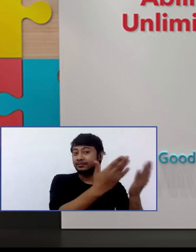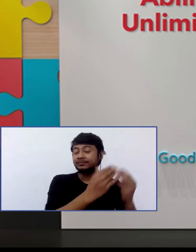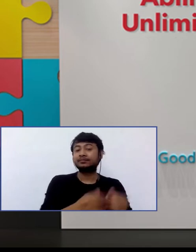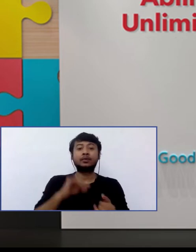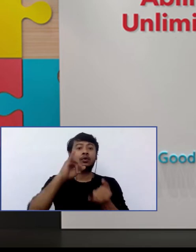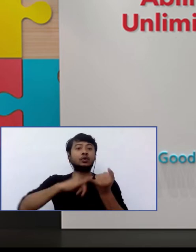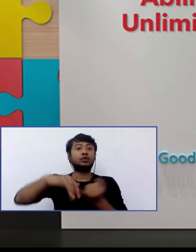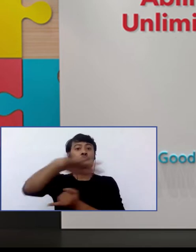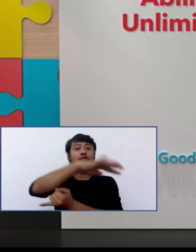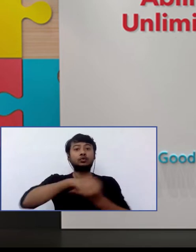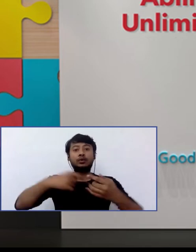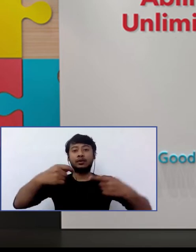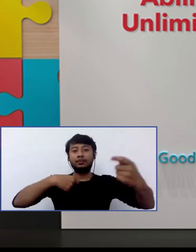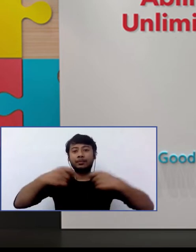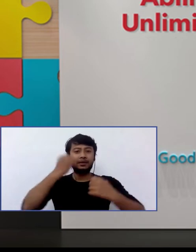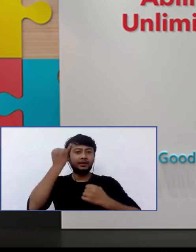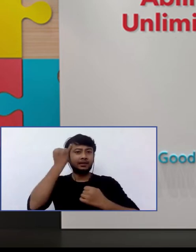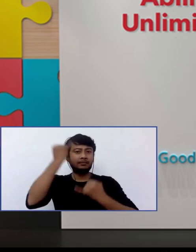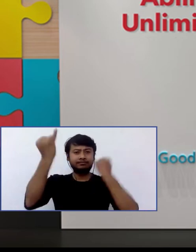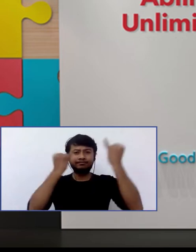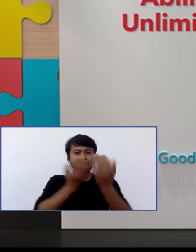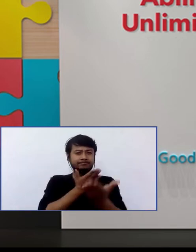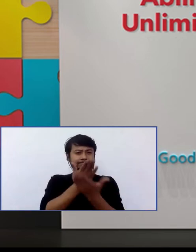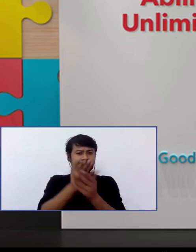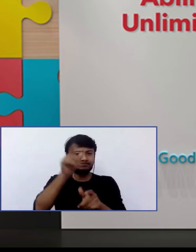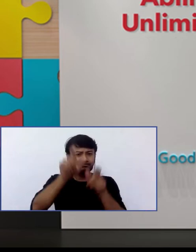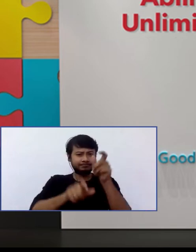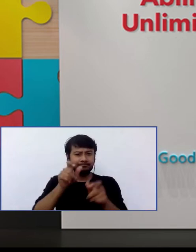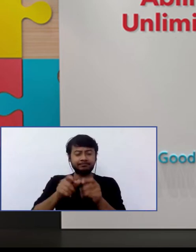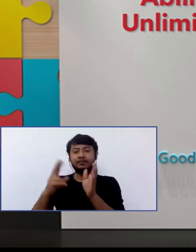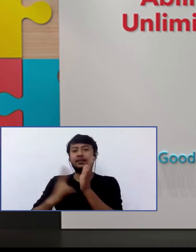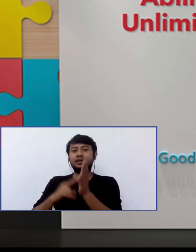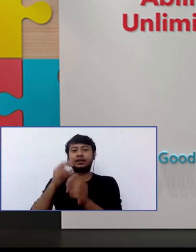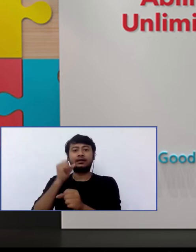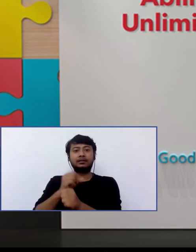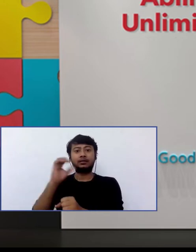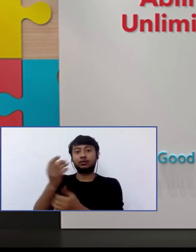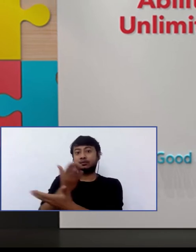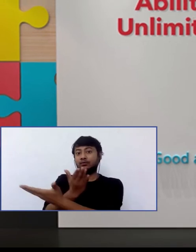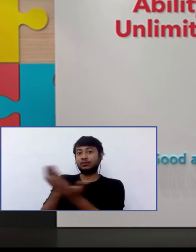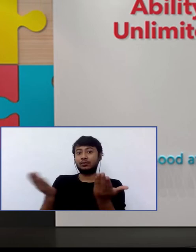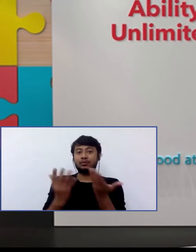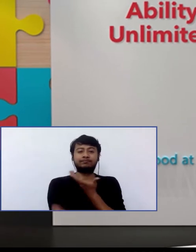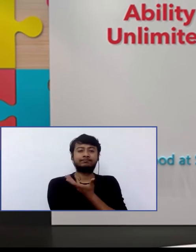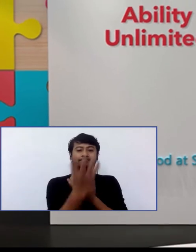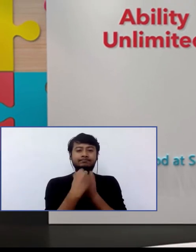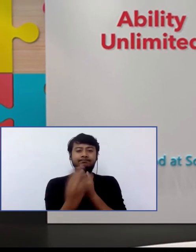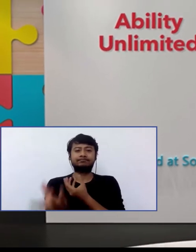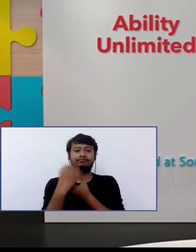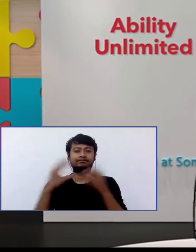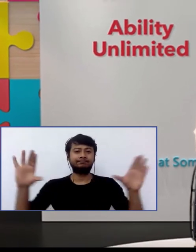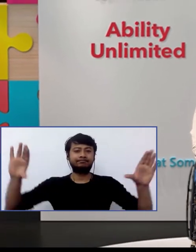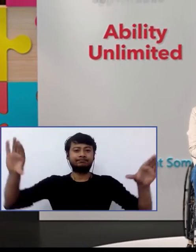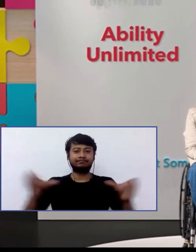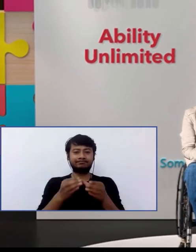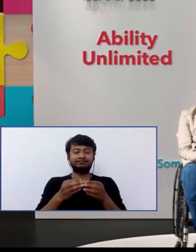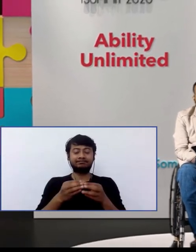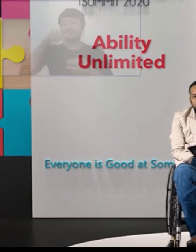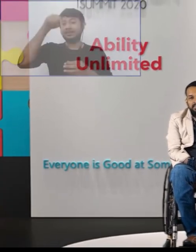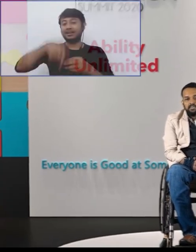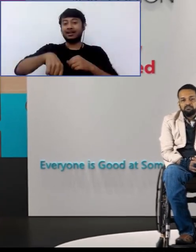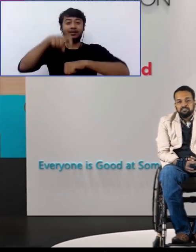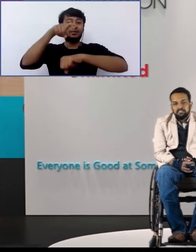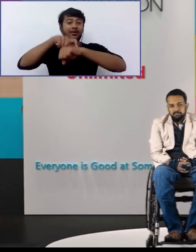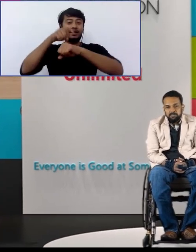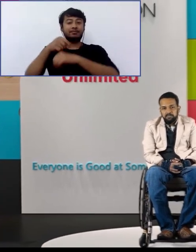and NGOs. And now it is time for us to kick off the 2020 Ability Unlimited